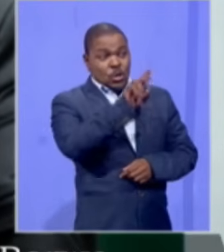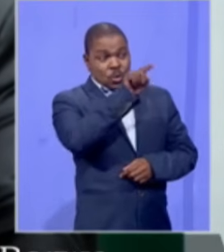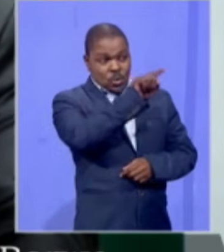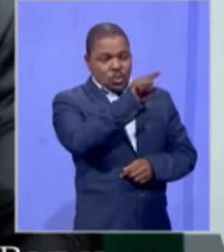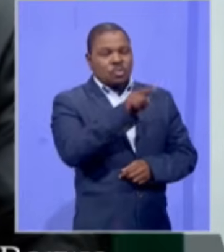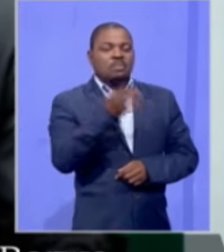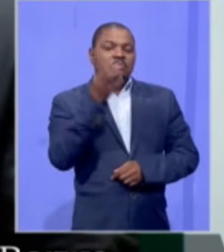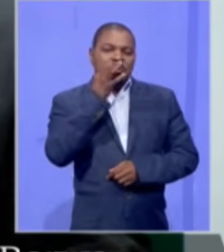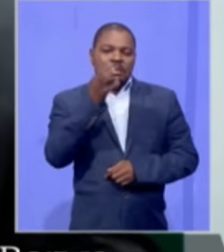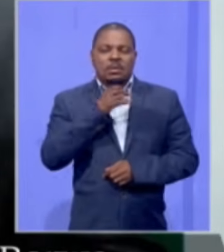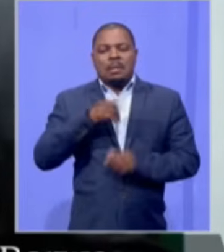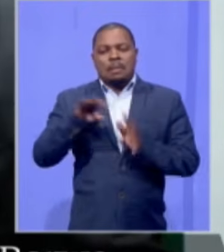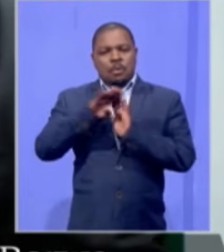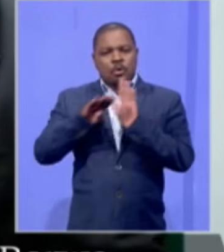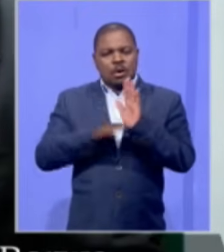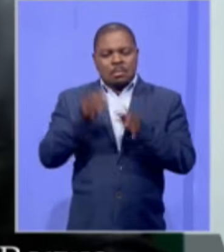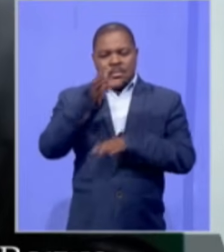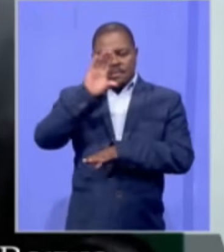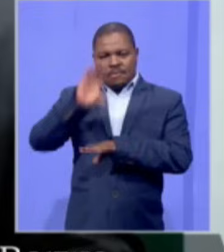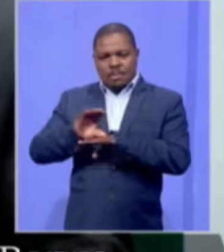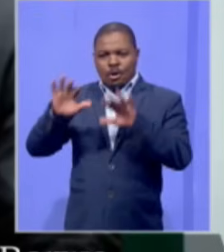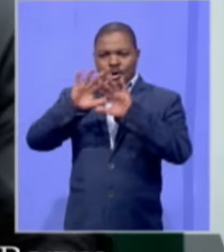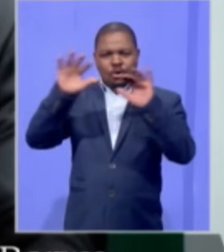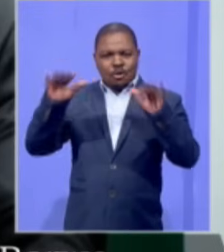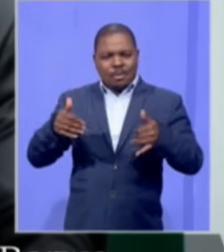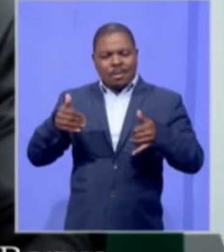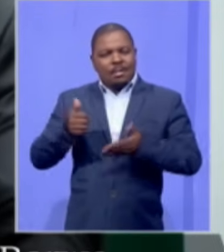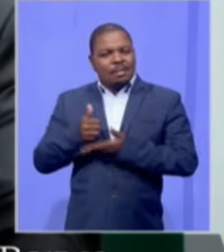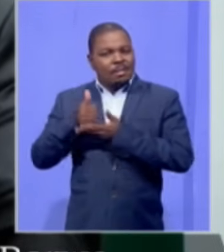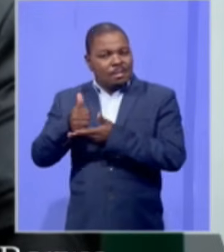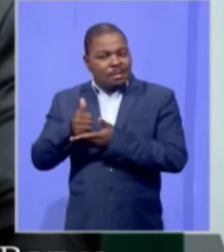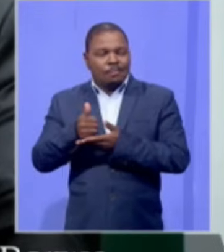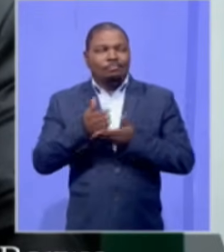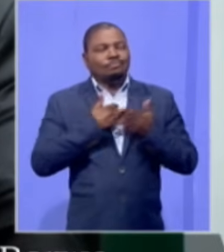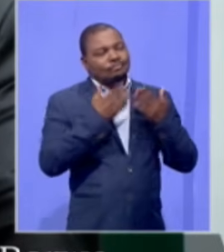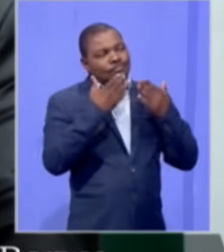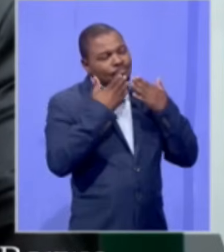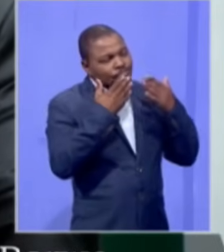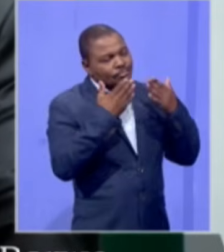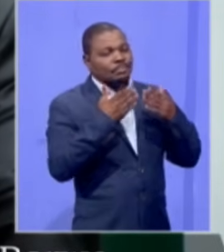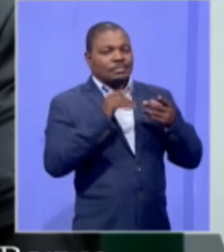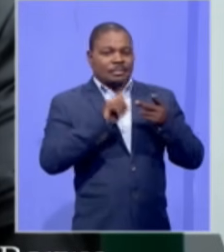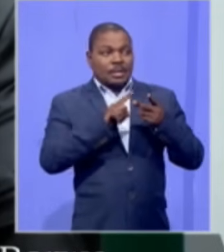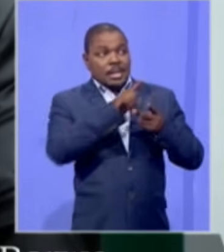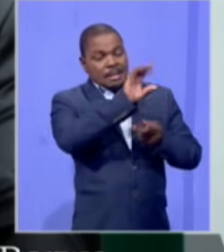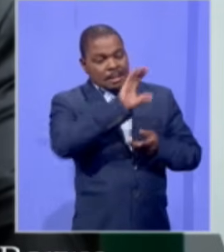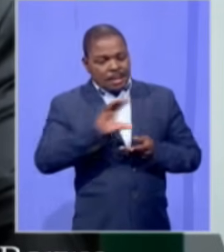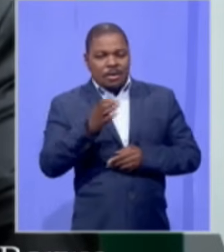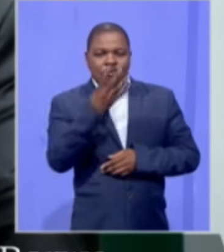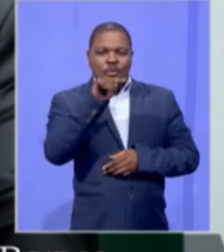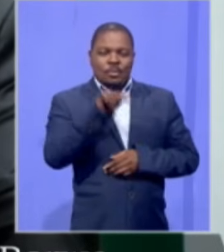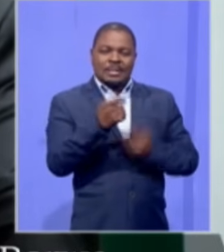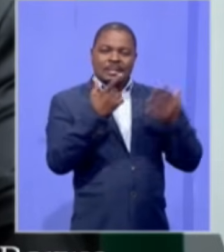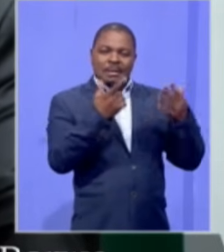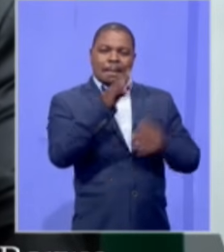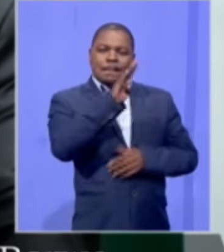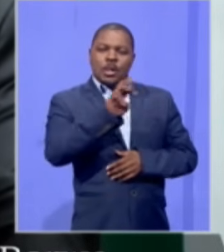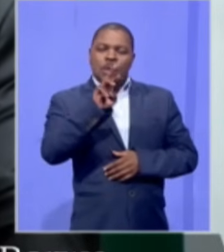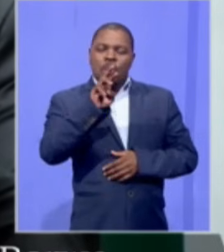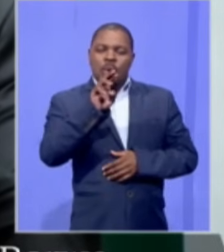a global gateway investment package of some 4.7 billion euros amounting